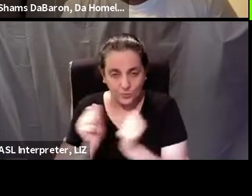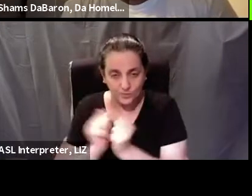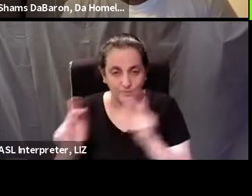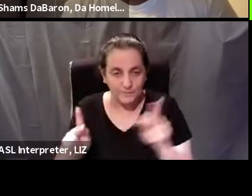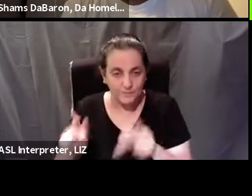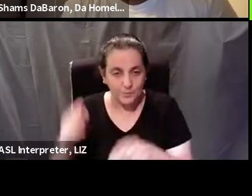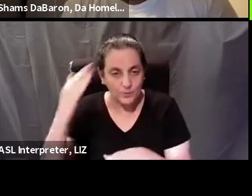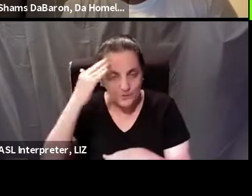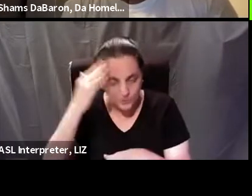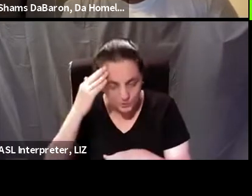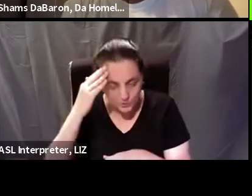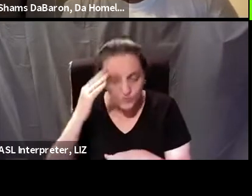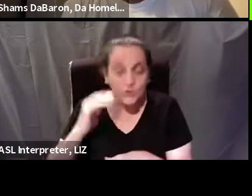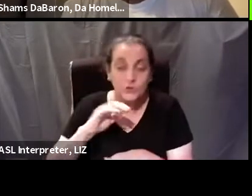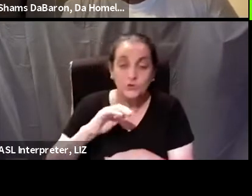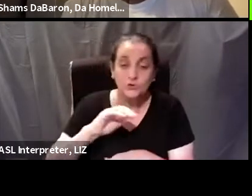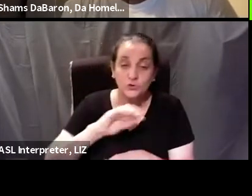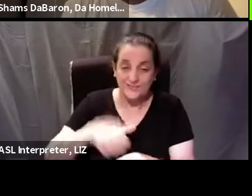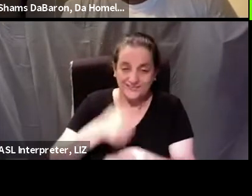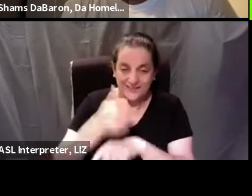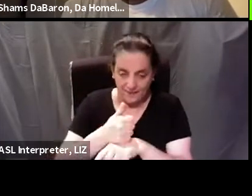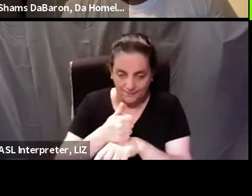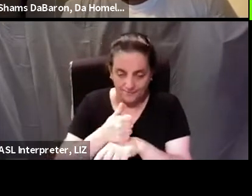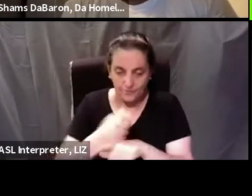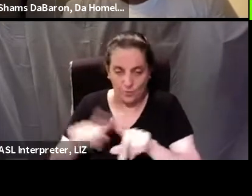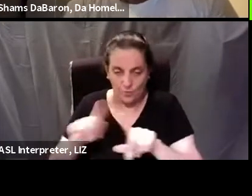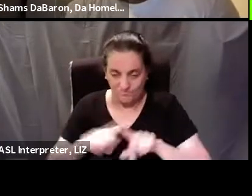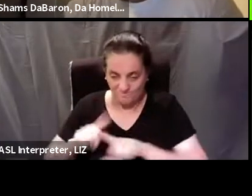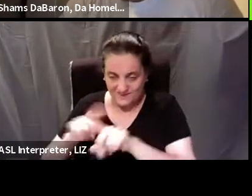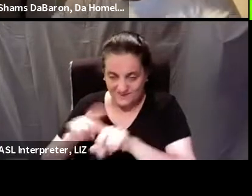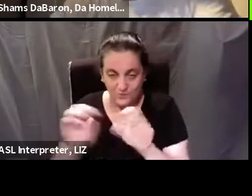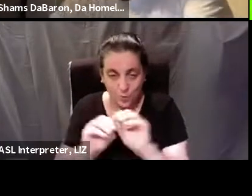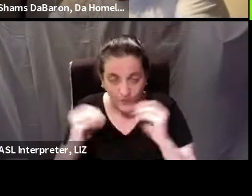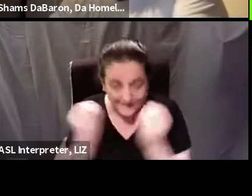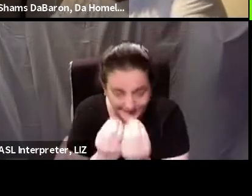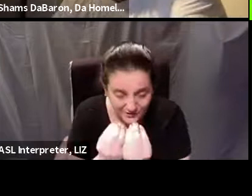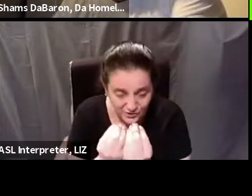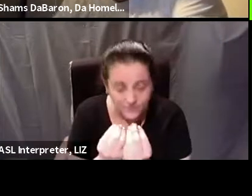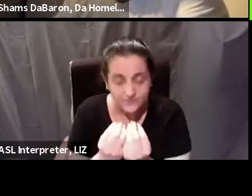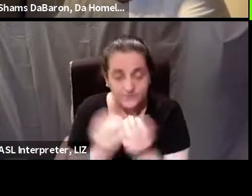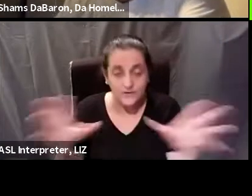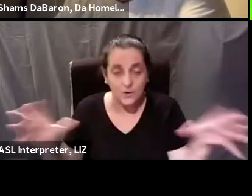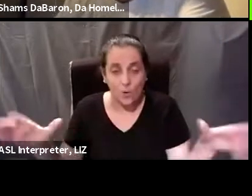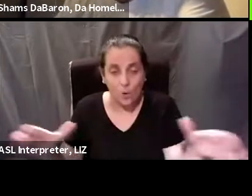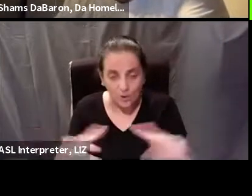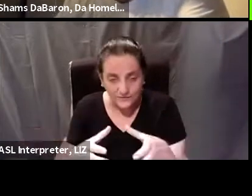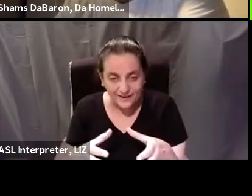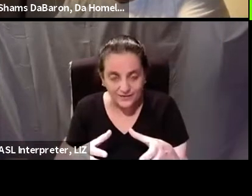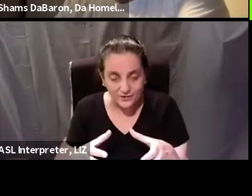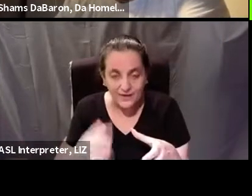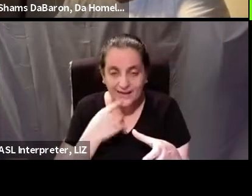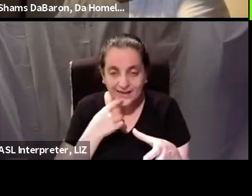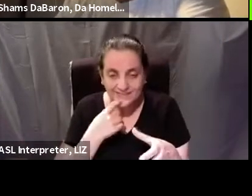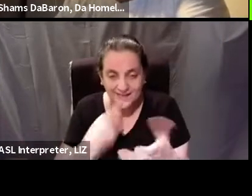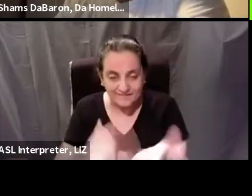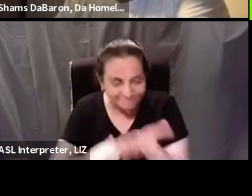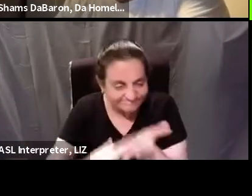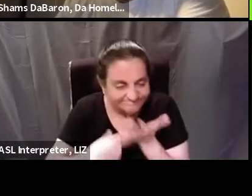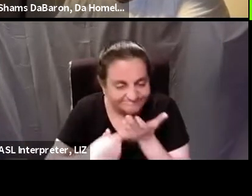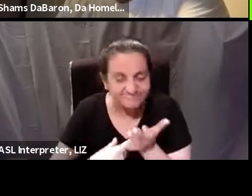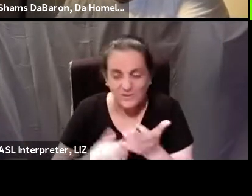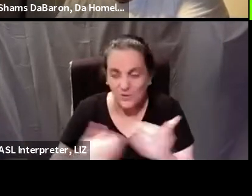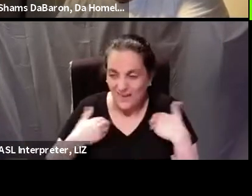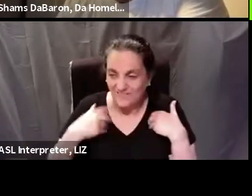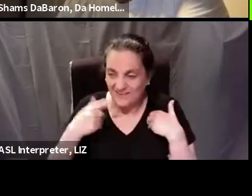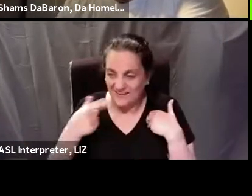Center for Court Innovation, Midtown Community Court, and Breaking Ground. And we said, look, there's a gap out here. We're